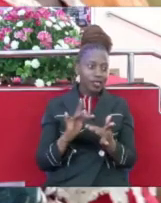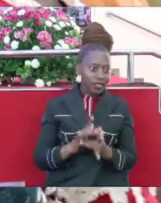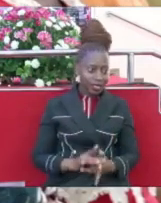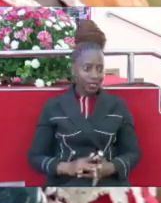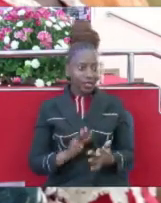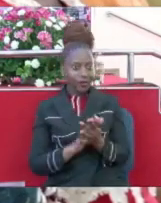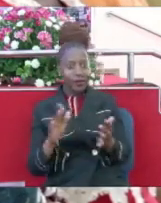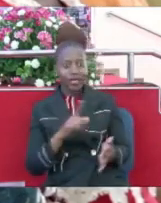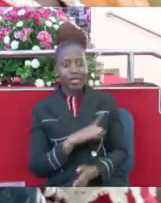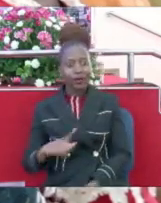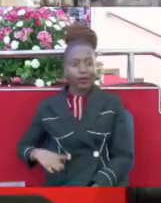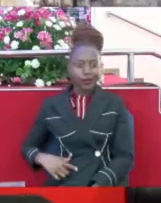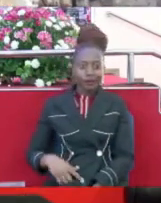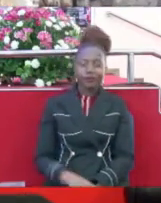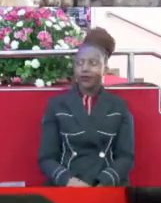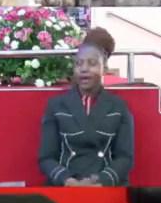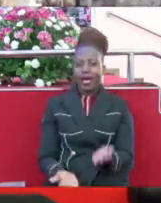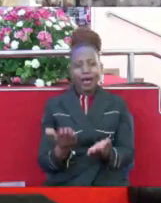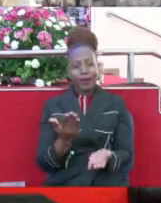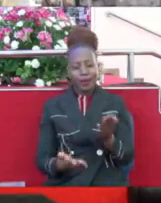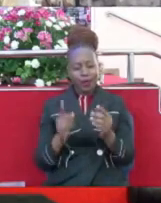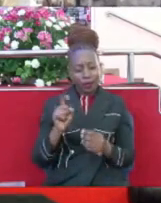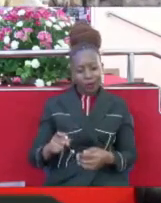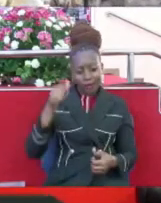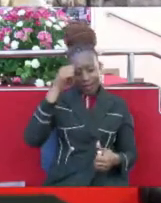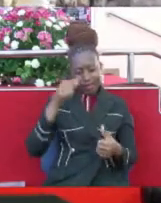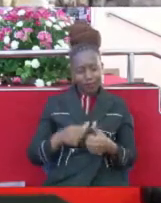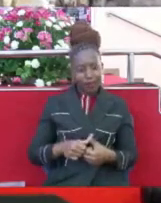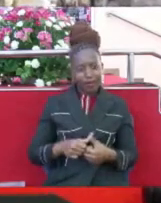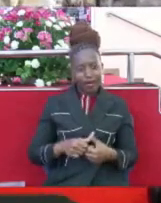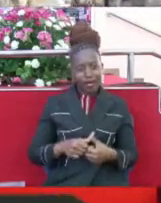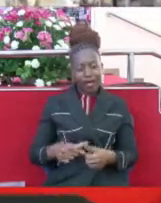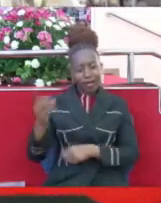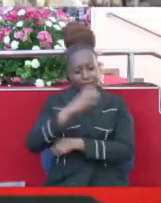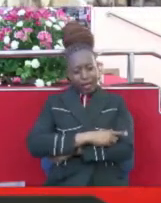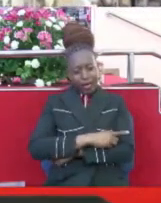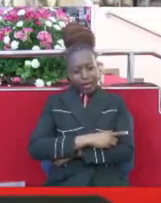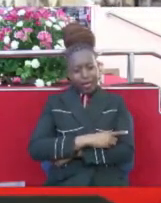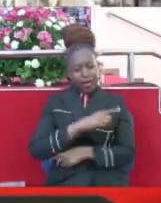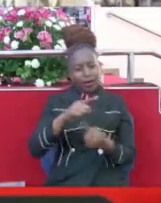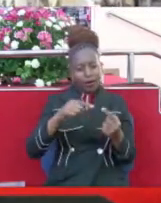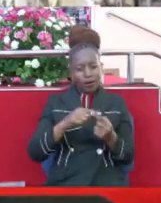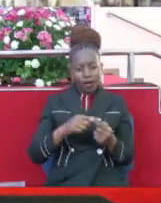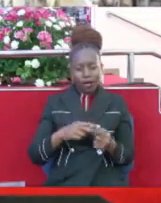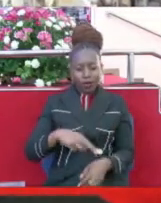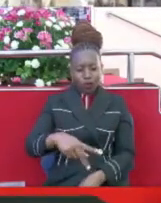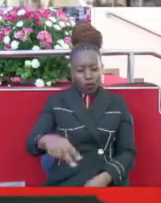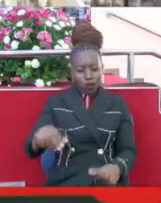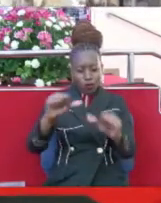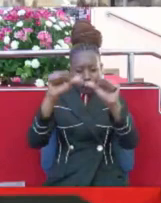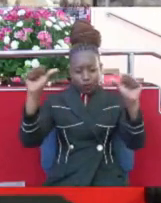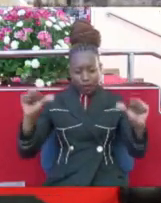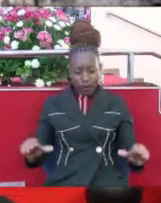asifiwe. And maybe you need to remember that day when you walked to the altar or wherever it is that you walked to, and you received the